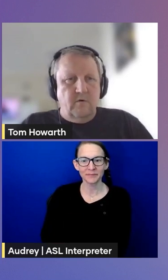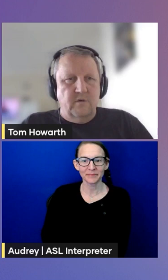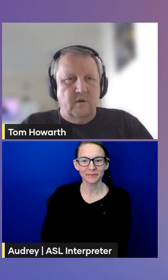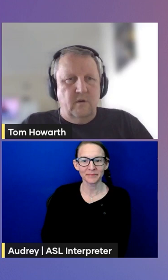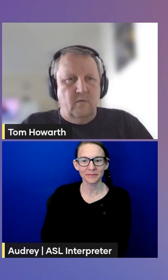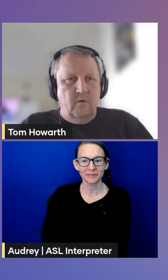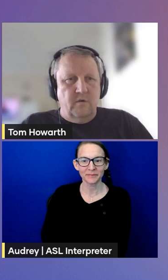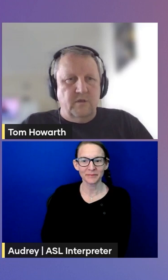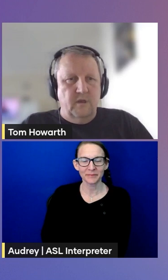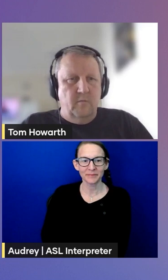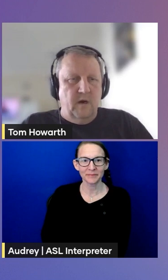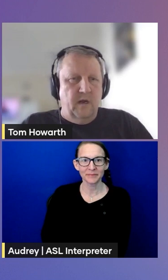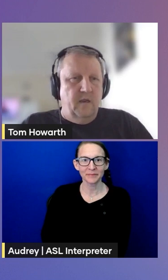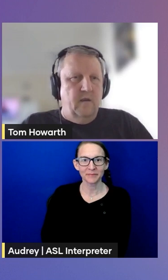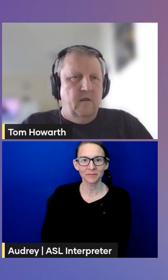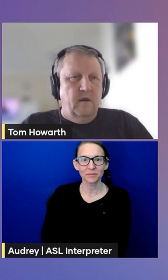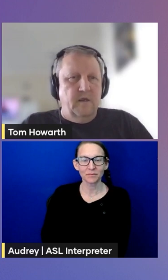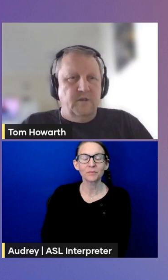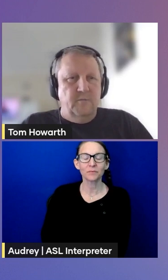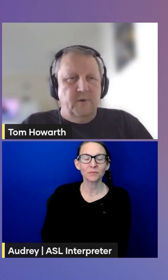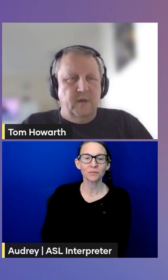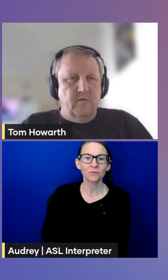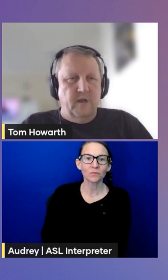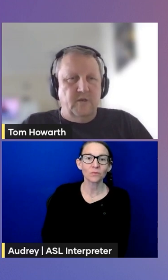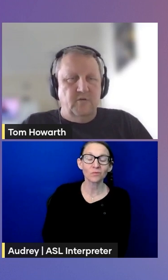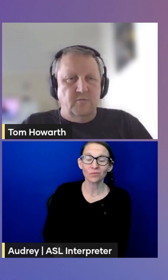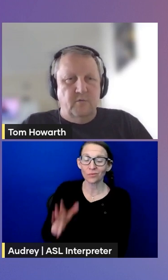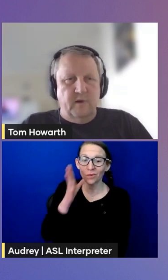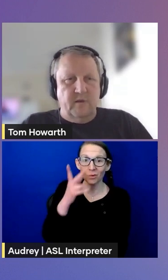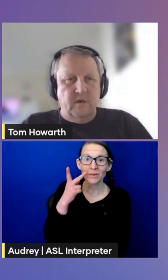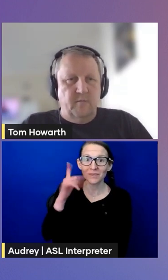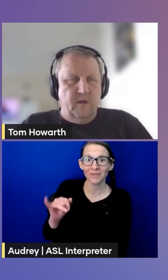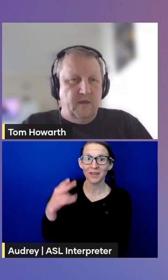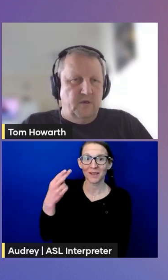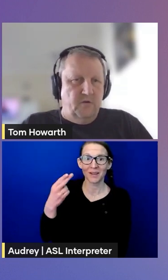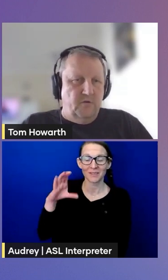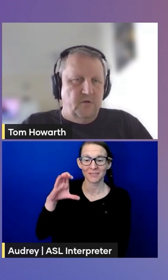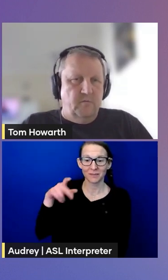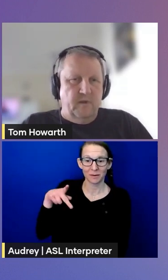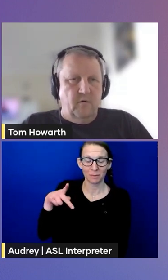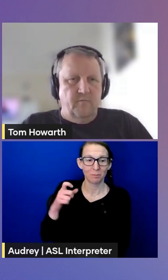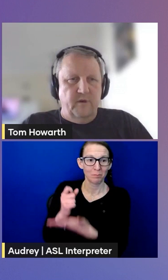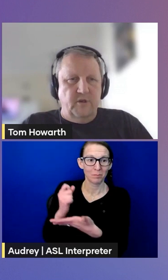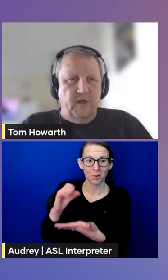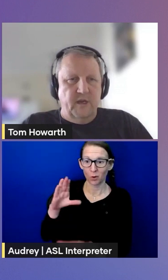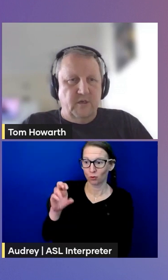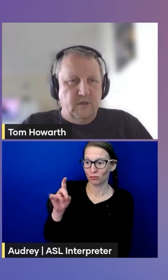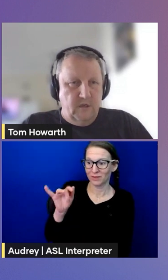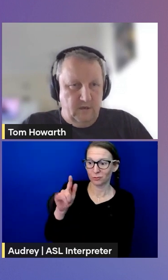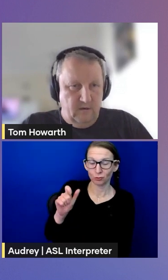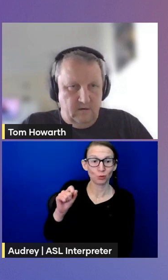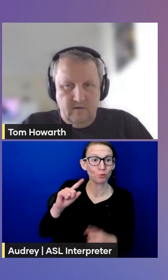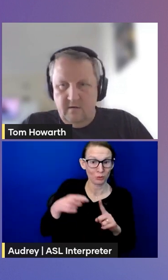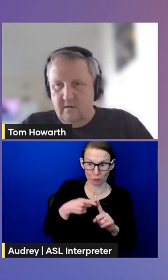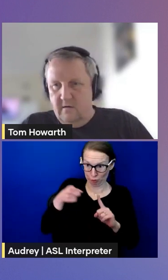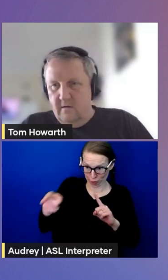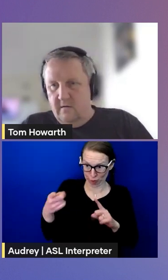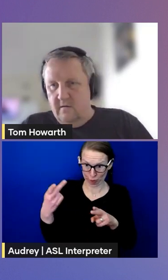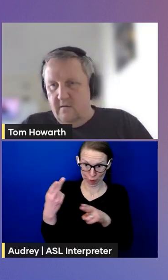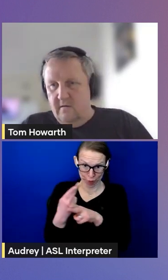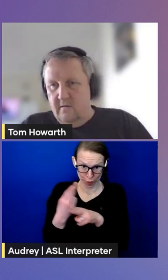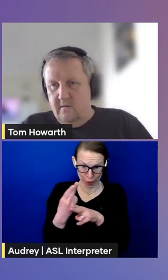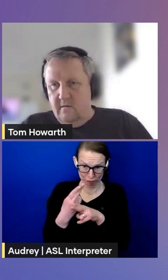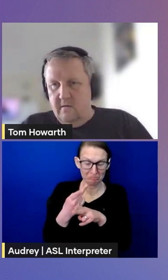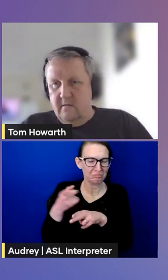now what you will see my HCP credentials, but by the time you get to use them, they will have been changed.